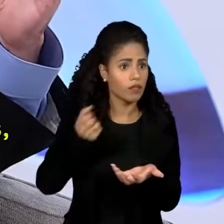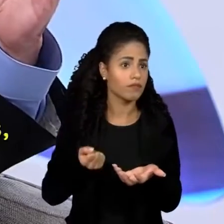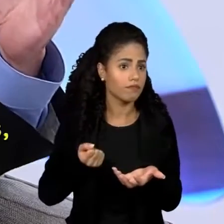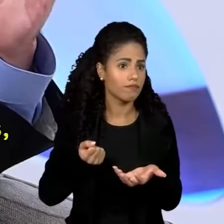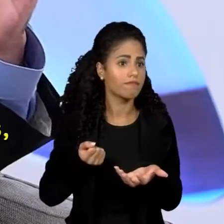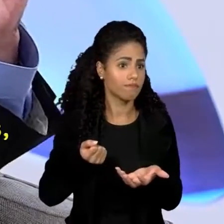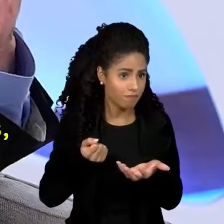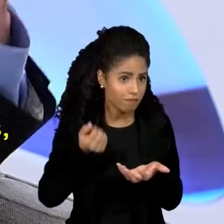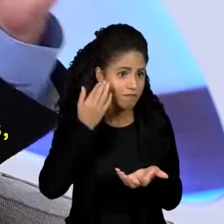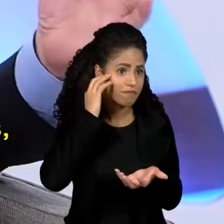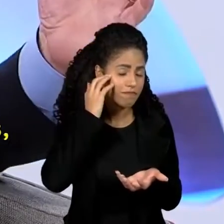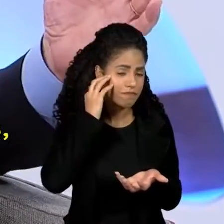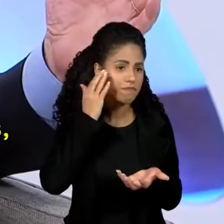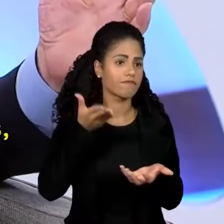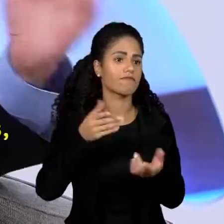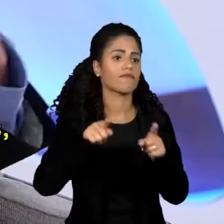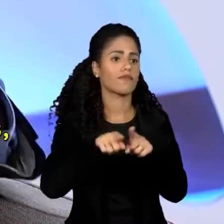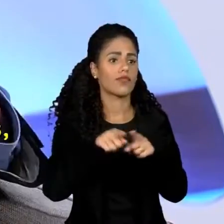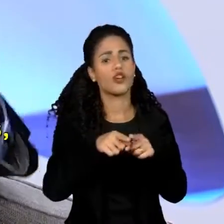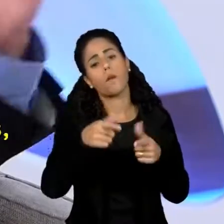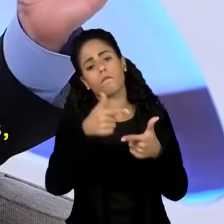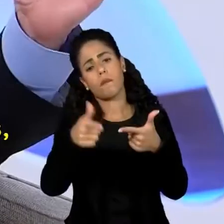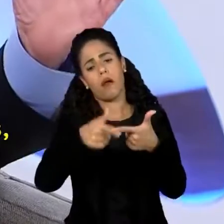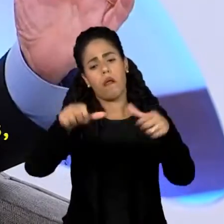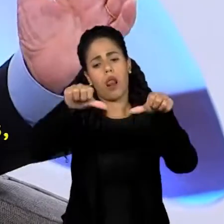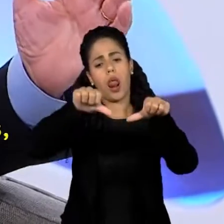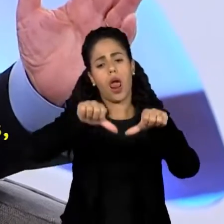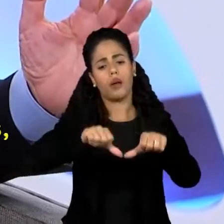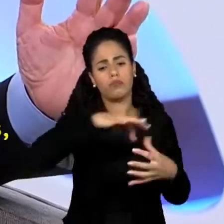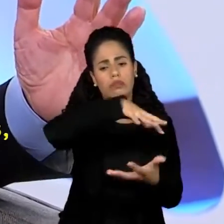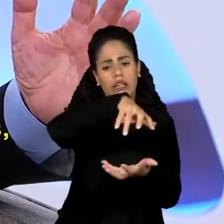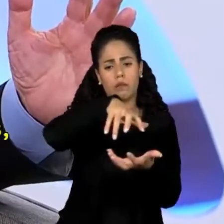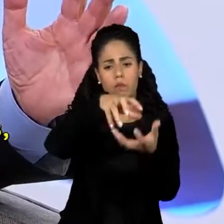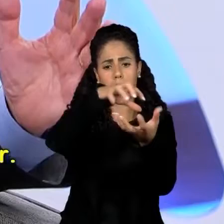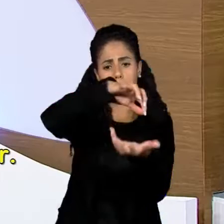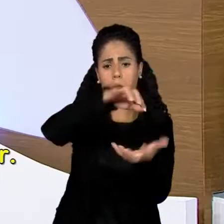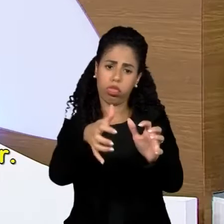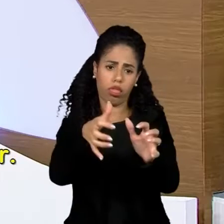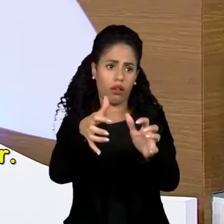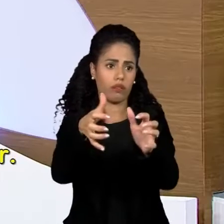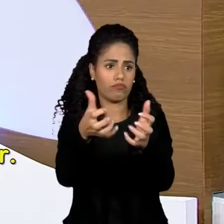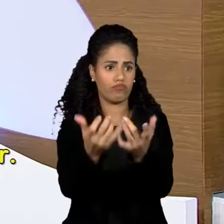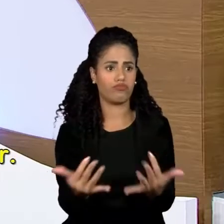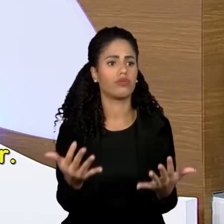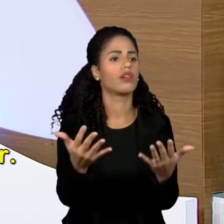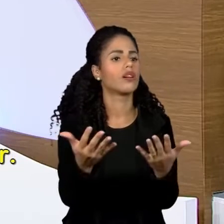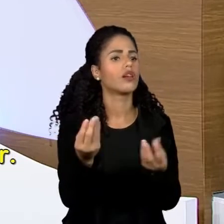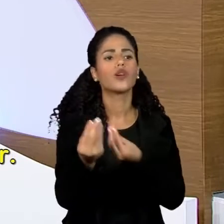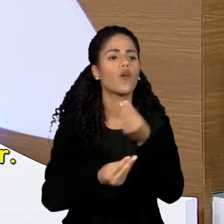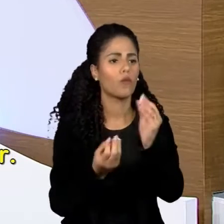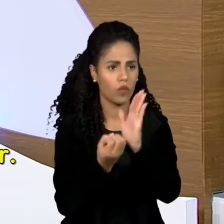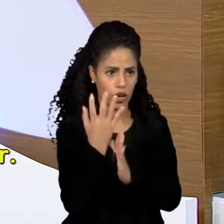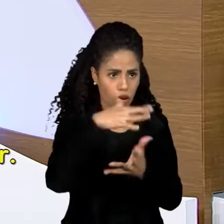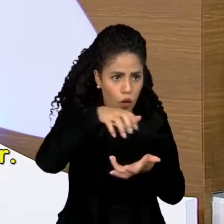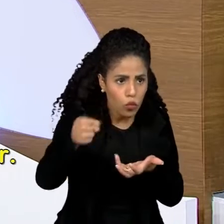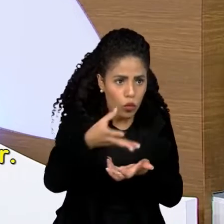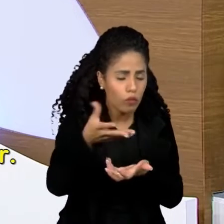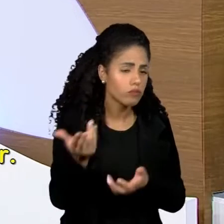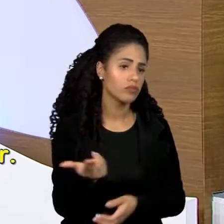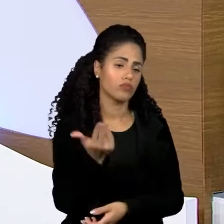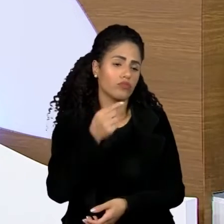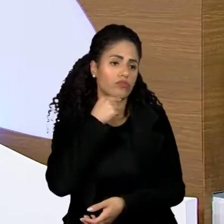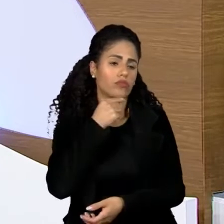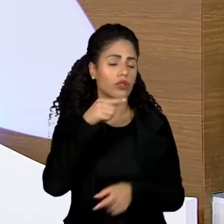in which we've ruined the planet that we live. We can't go to any other planet. If we have debt, we know how to restructure